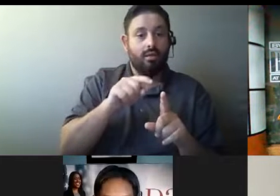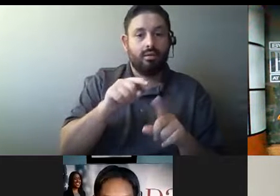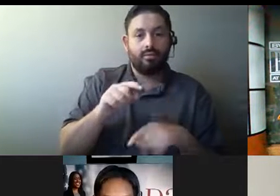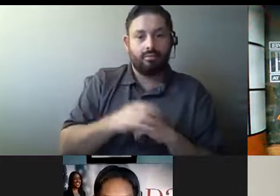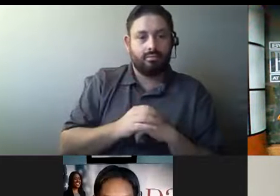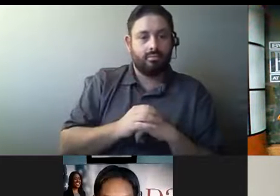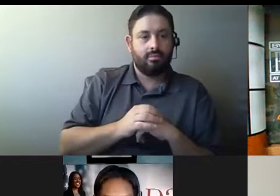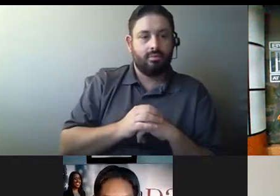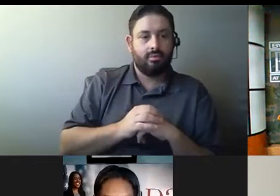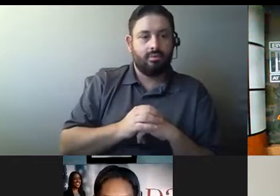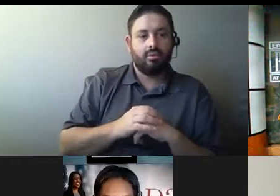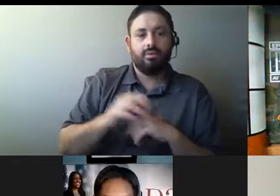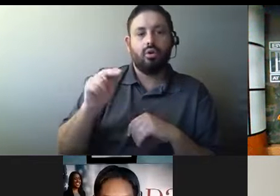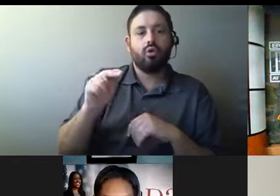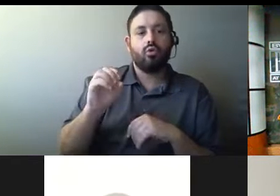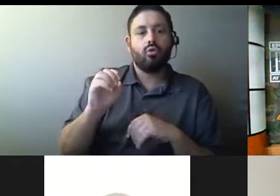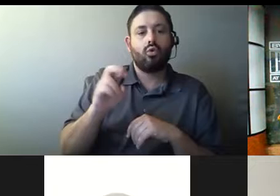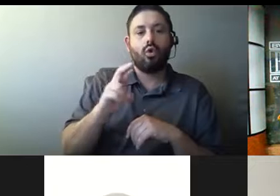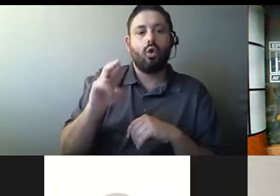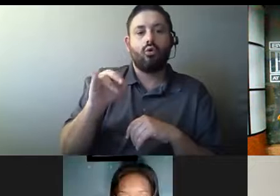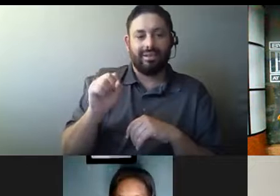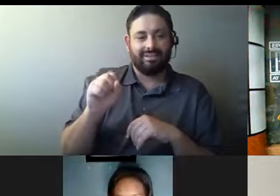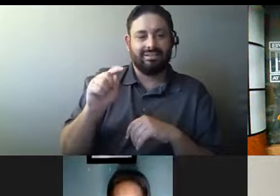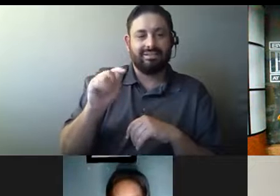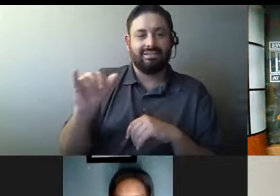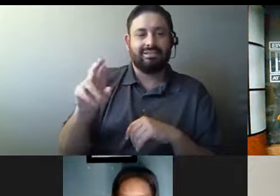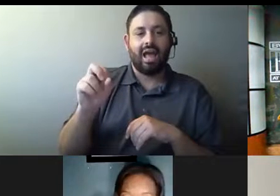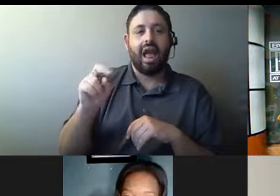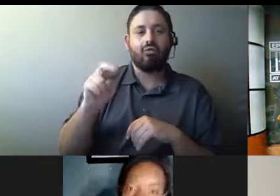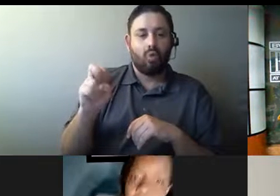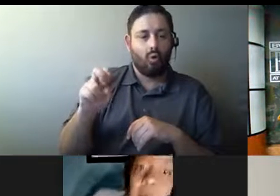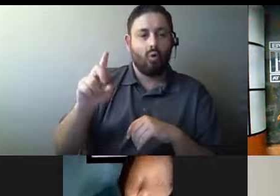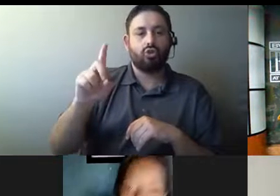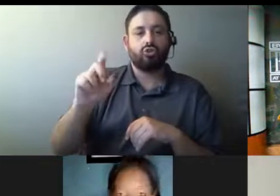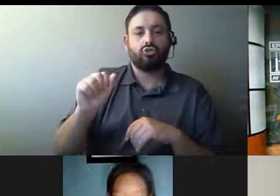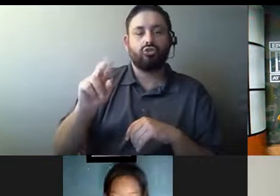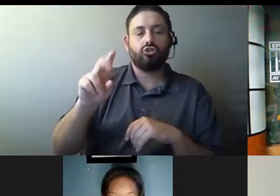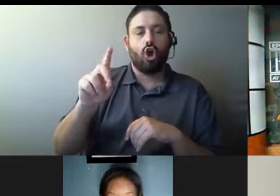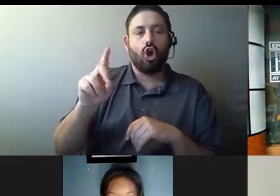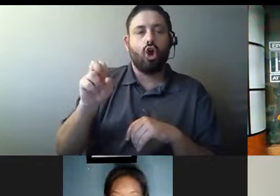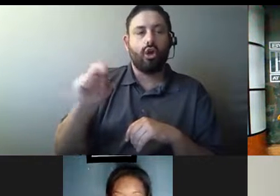Norris Tyrone Darden. And 1 minute while I reset.